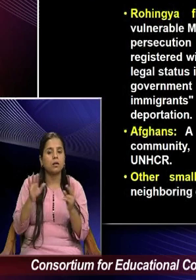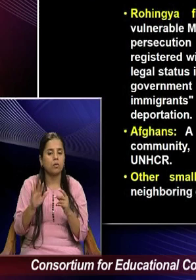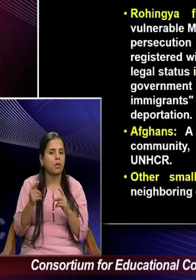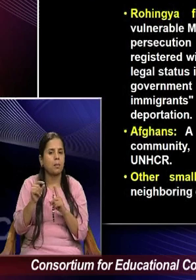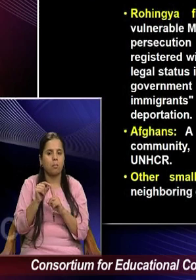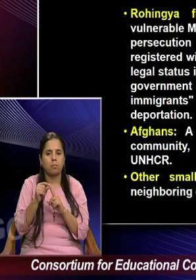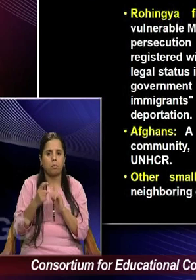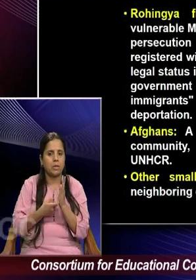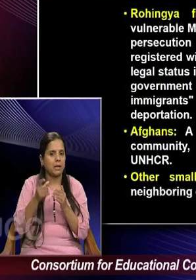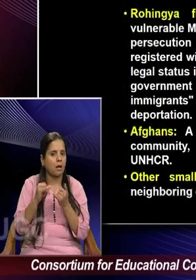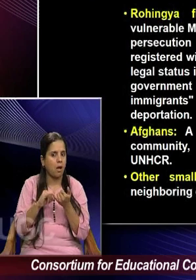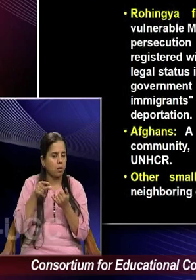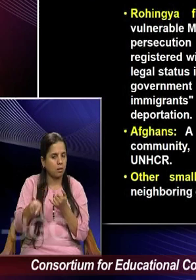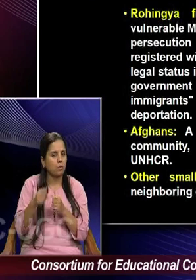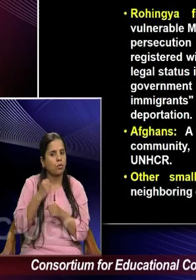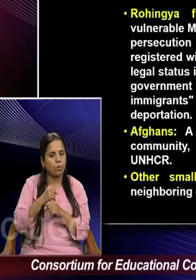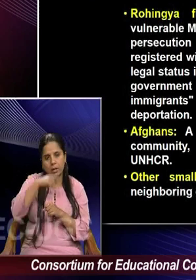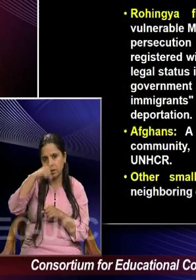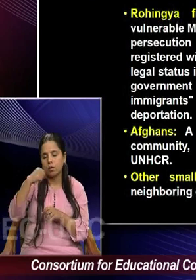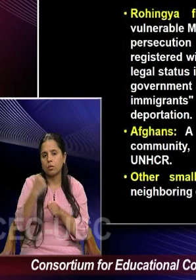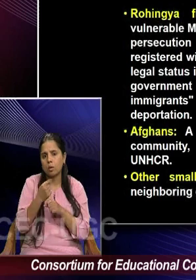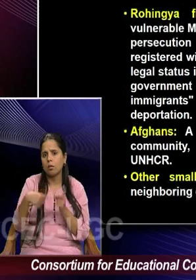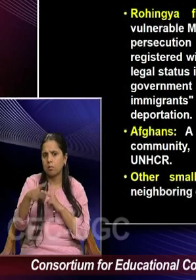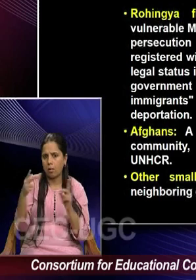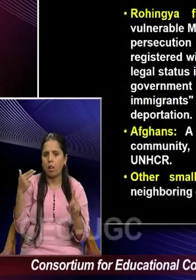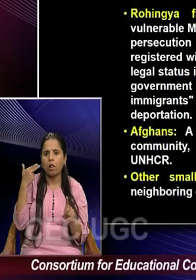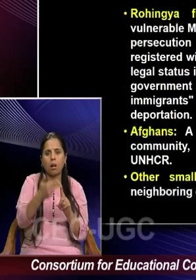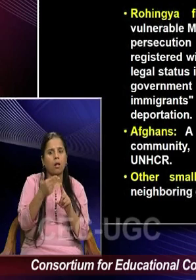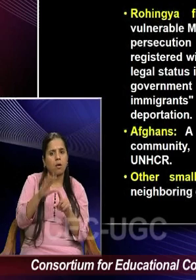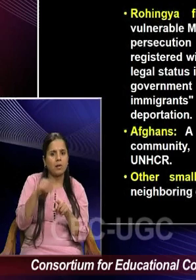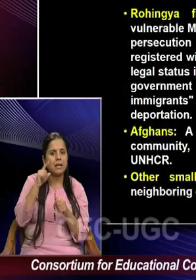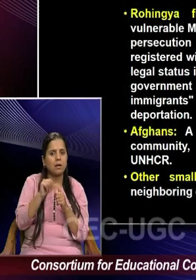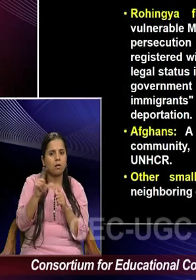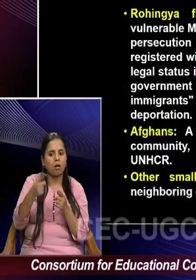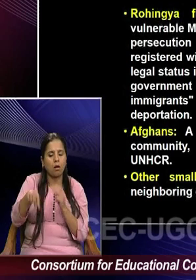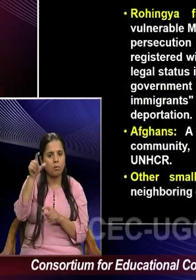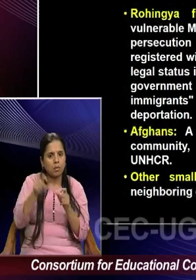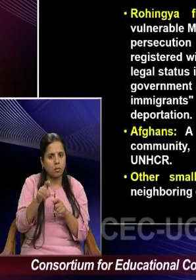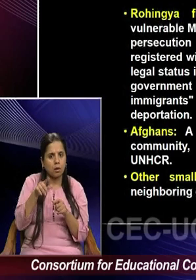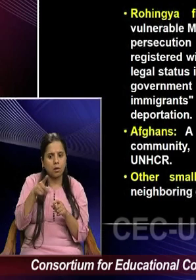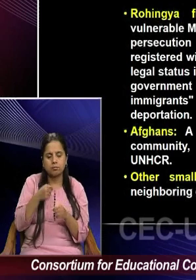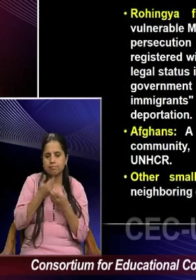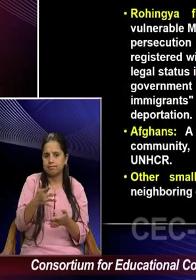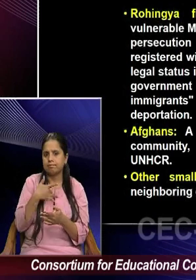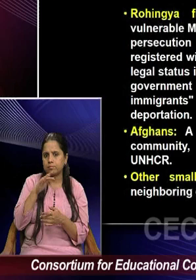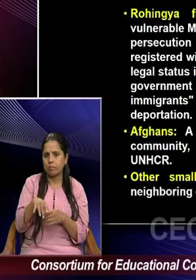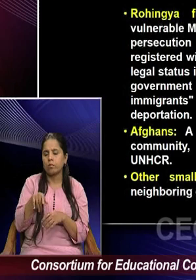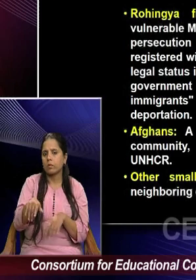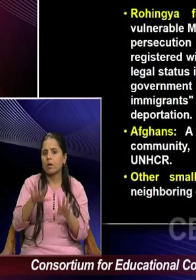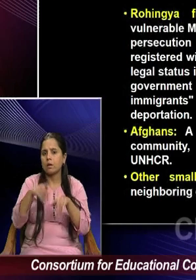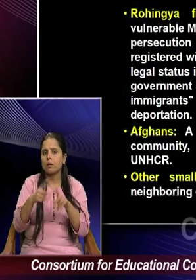precarious, with the Indian government often labeling them illegal immigrants and expressing intent